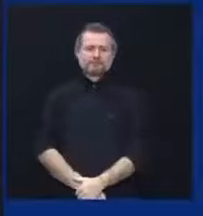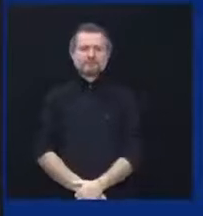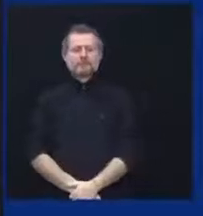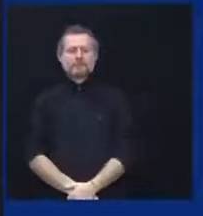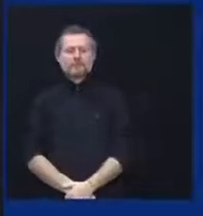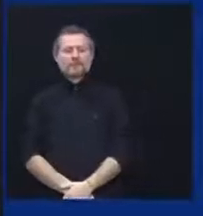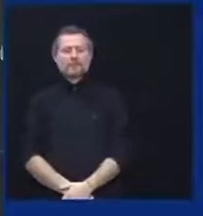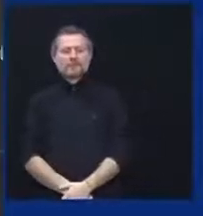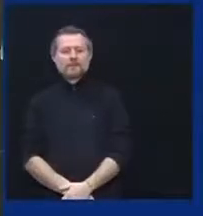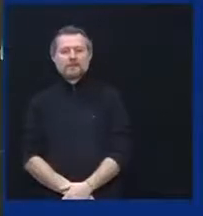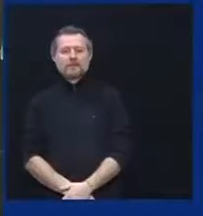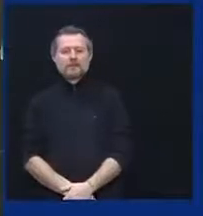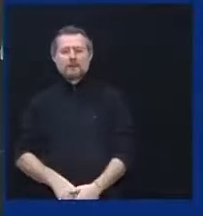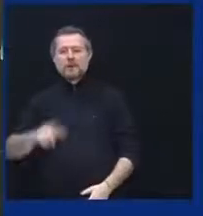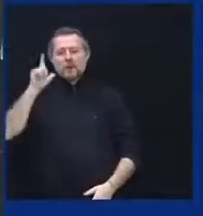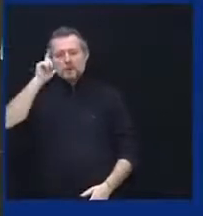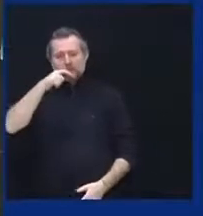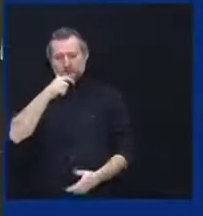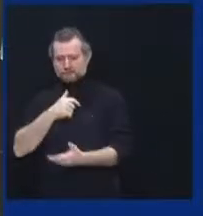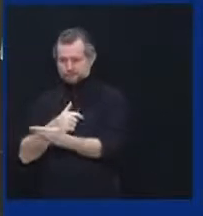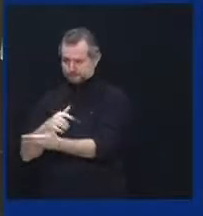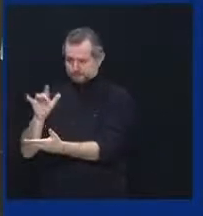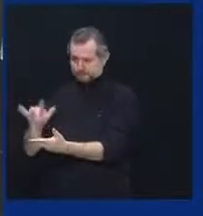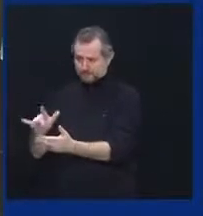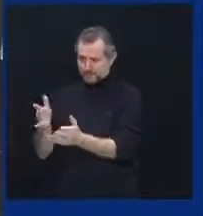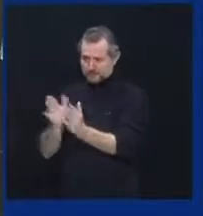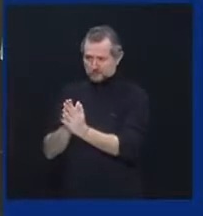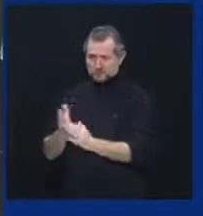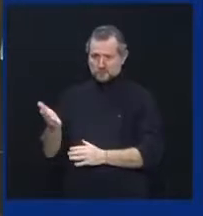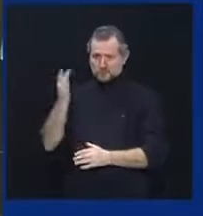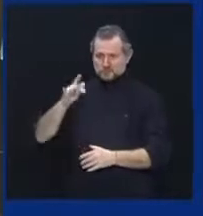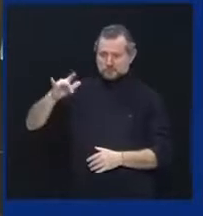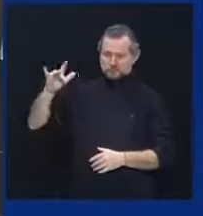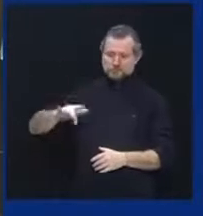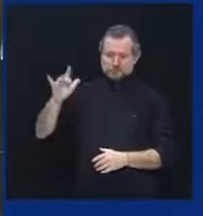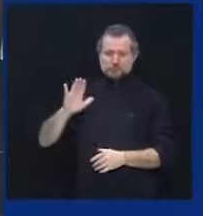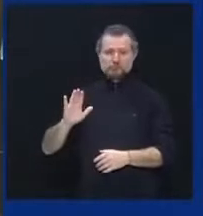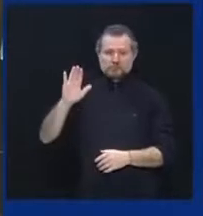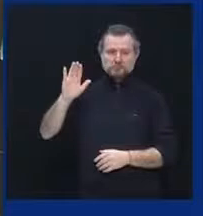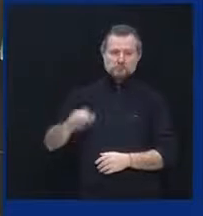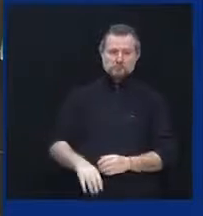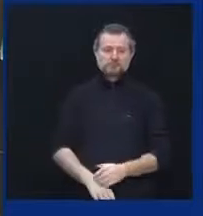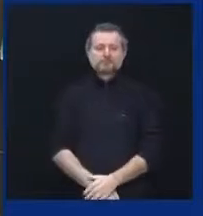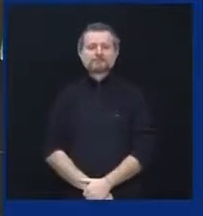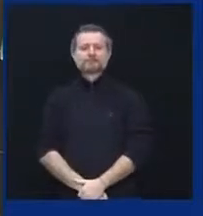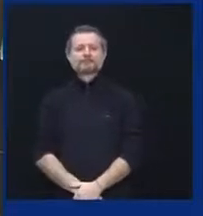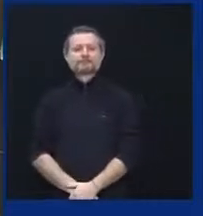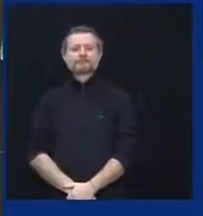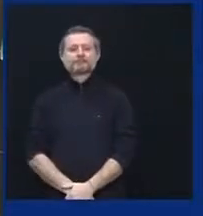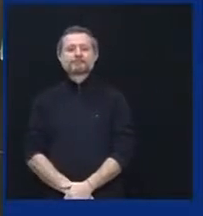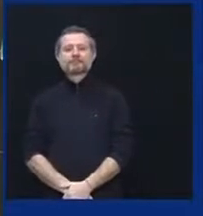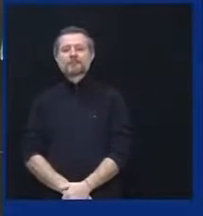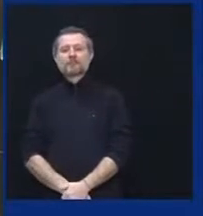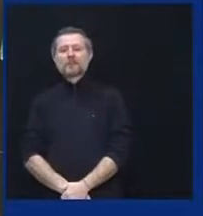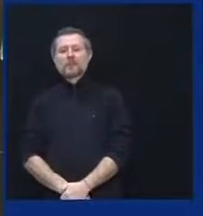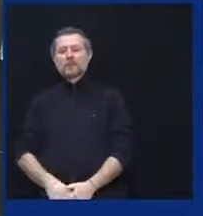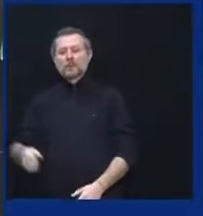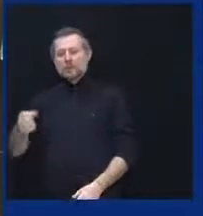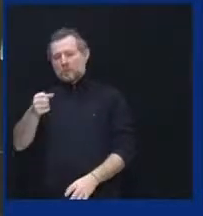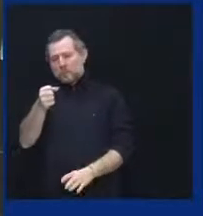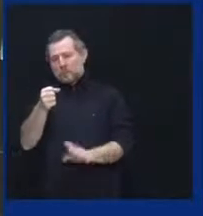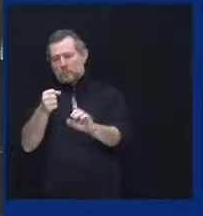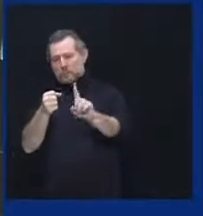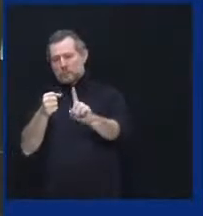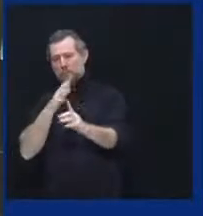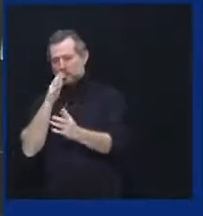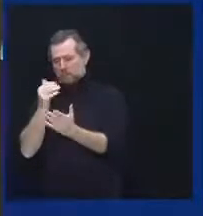Thank you, Governor. If you would like to ask a question, please use the raise hand function at the bottom of your window. We'll take a brief moment to compile the